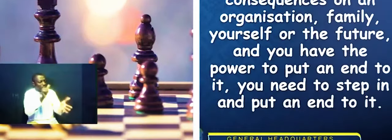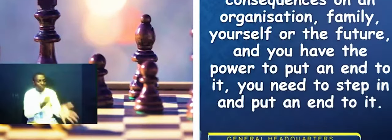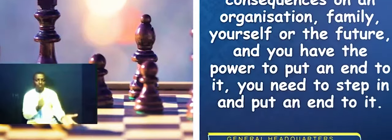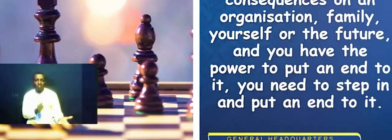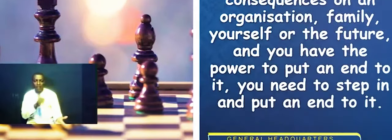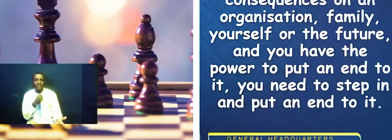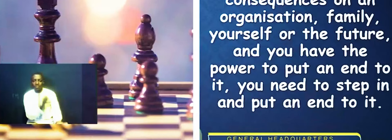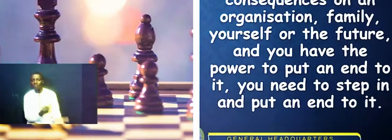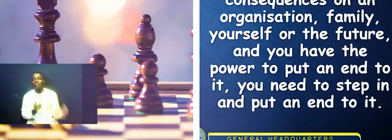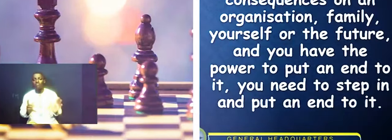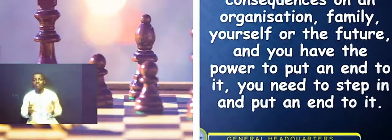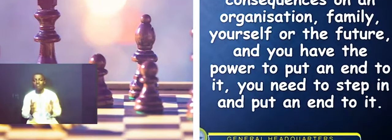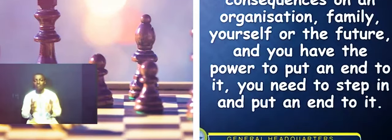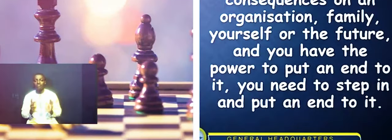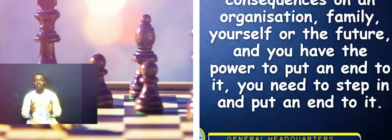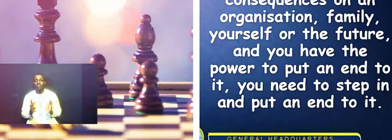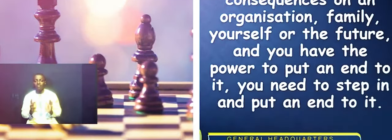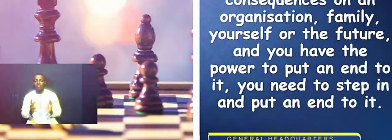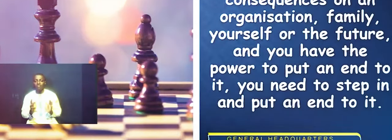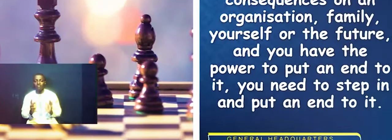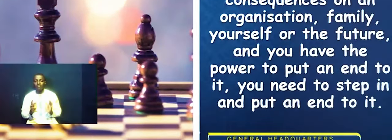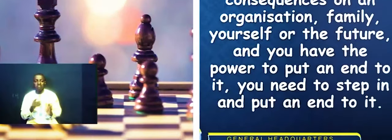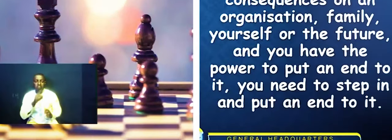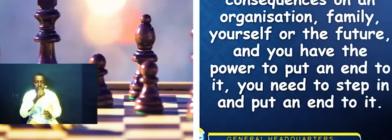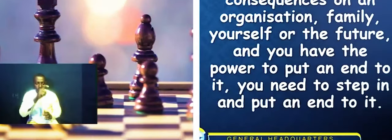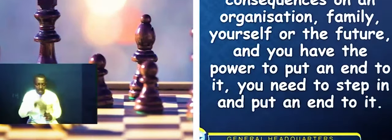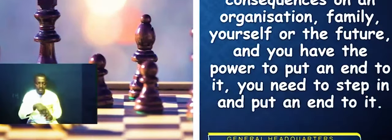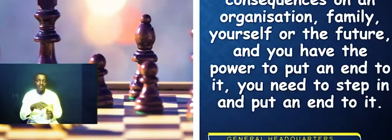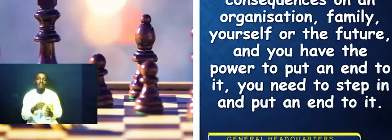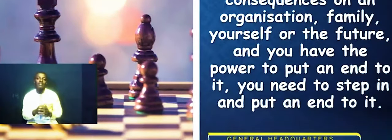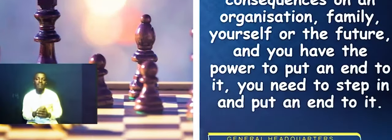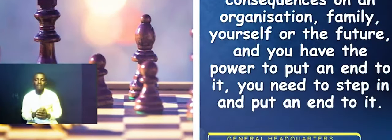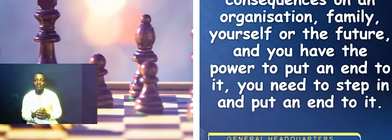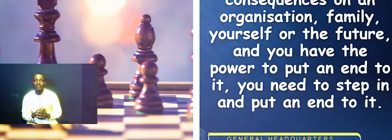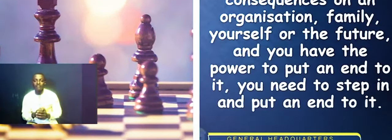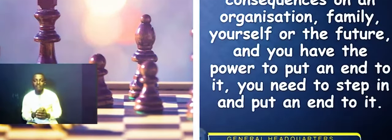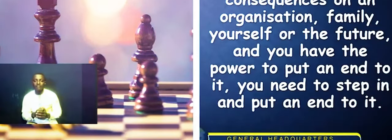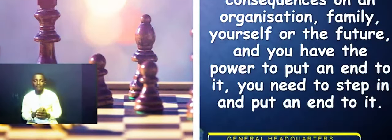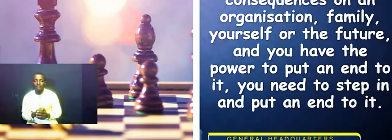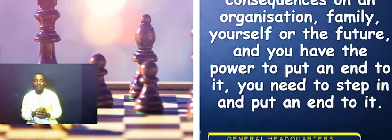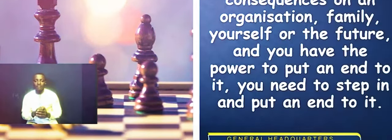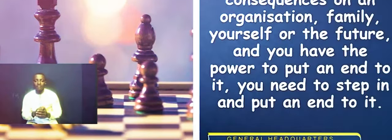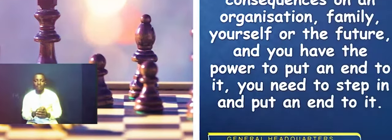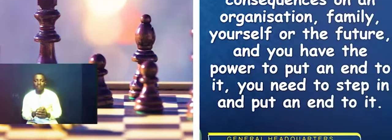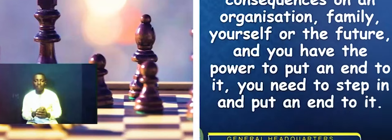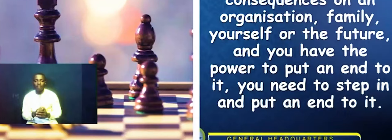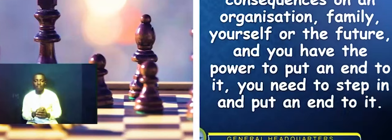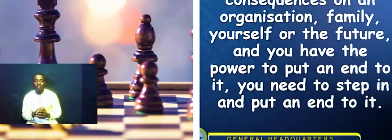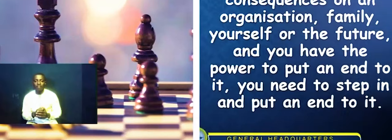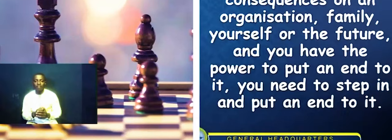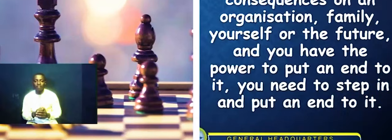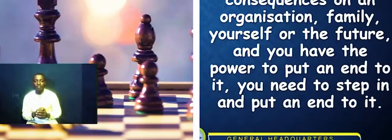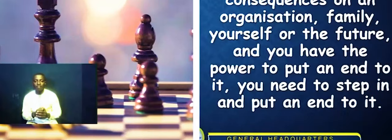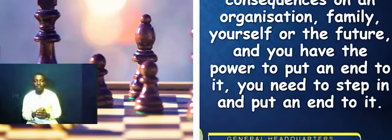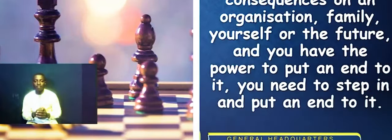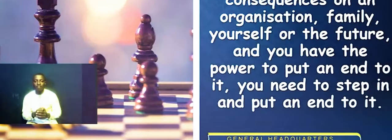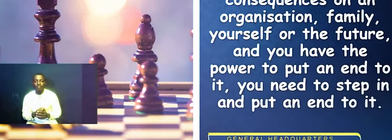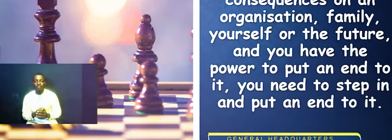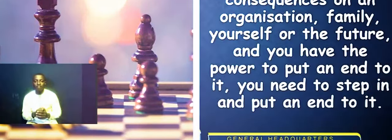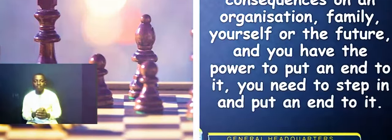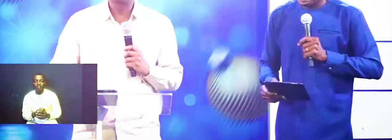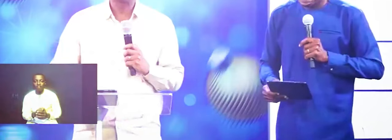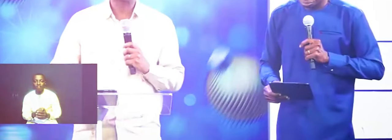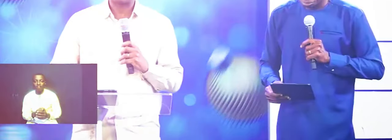pa emre dumekuobi asori ebusunya ana wankasampo a esa obomodi si ejinae na ujai ana usi ana okwai.